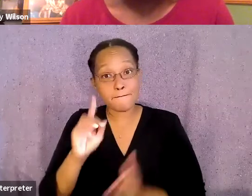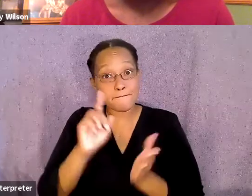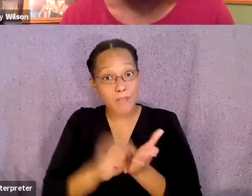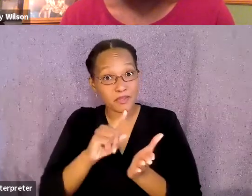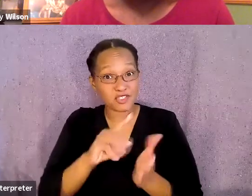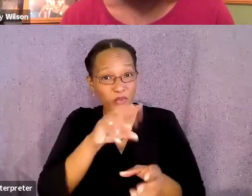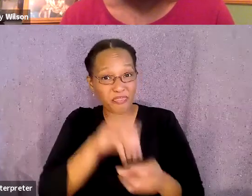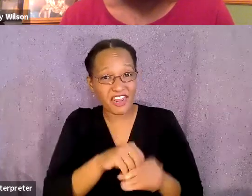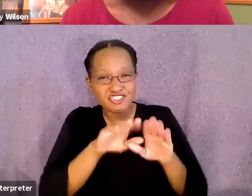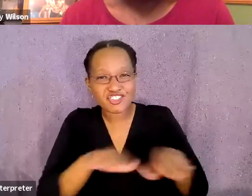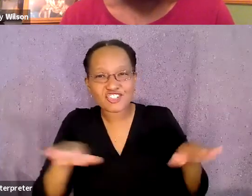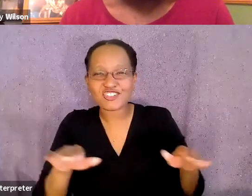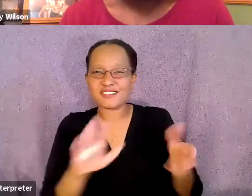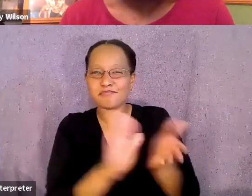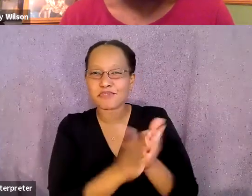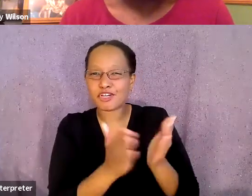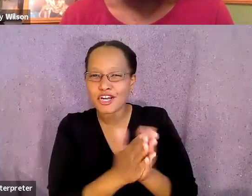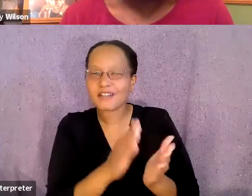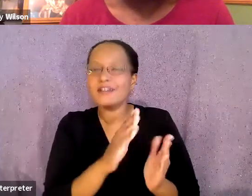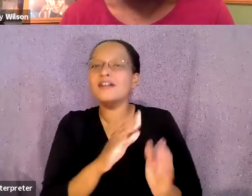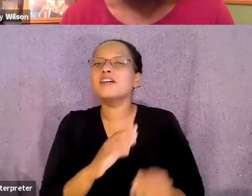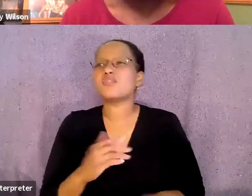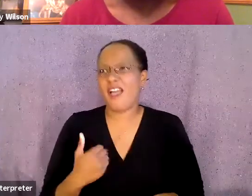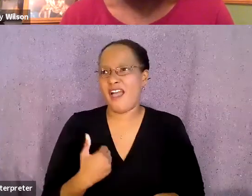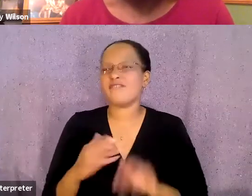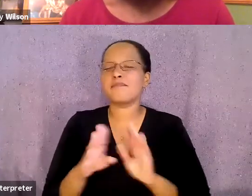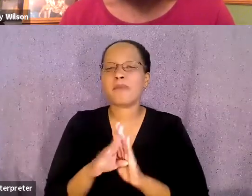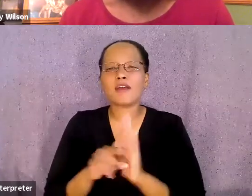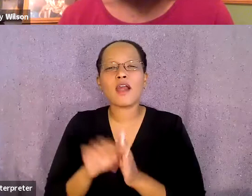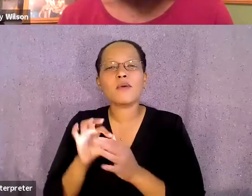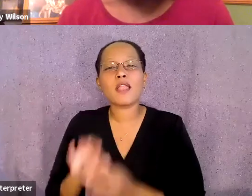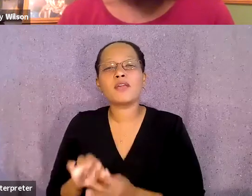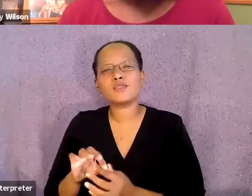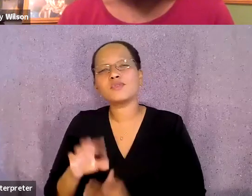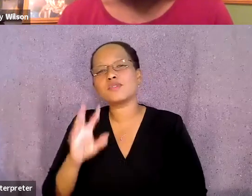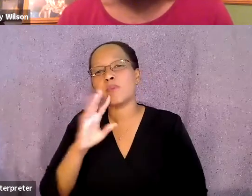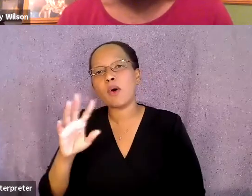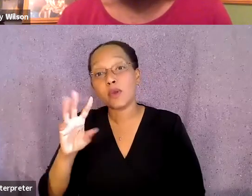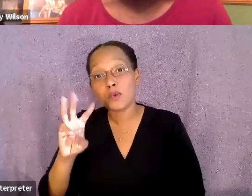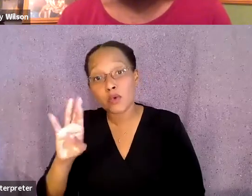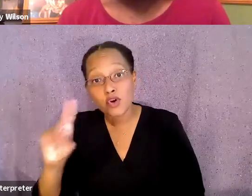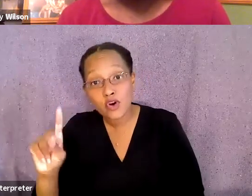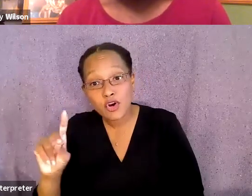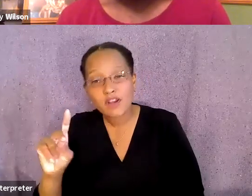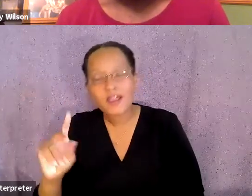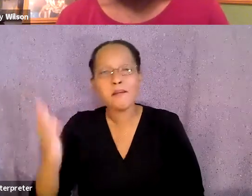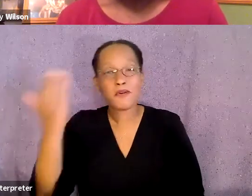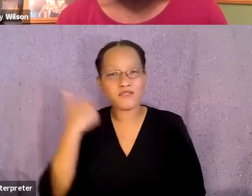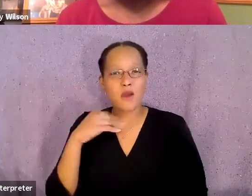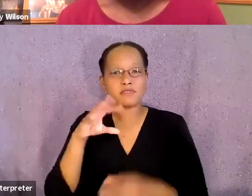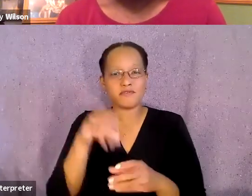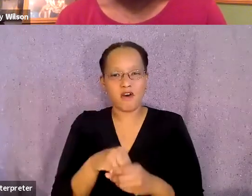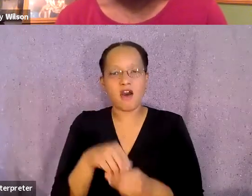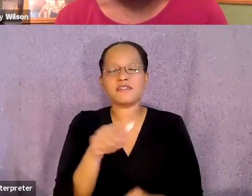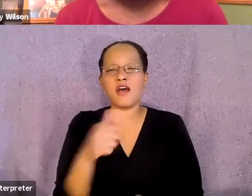young, I've loved to write. I have a background in spoken word. I did a show on HBO back in the day called Brave New Voices. But nowadays, like,